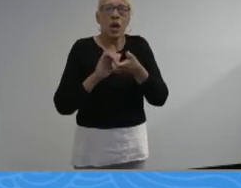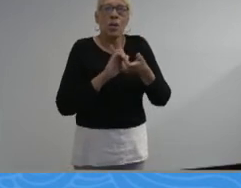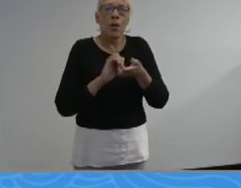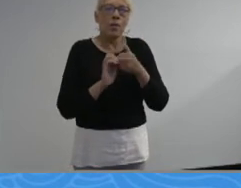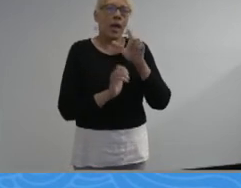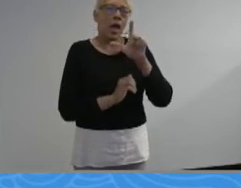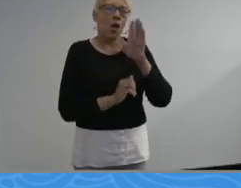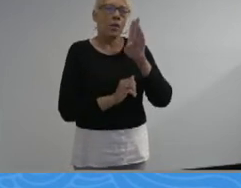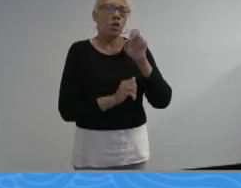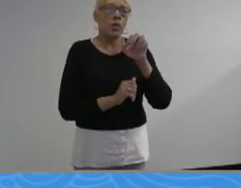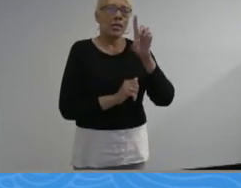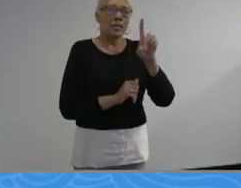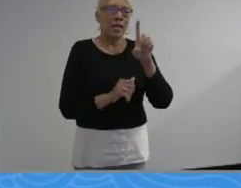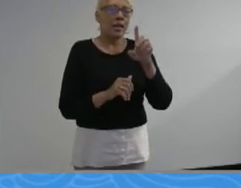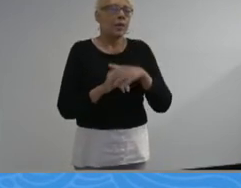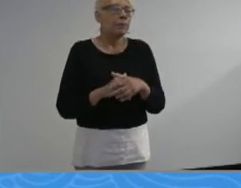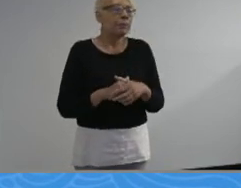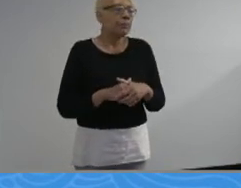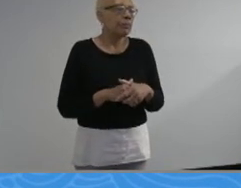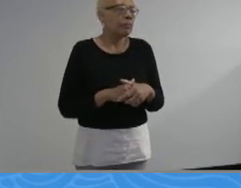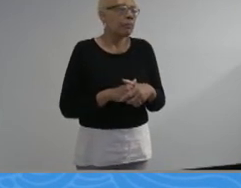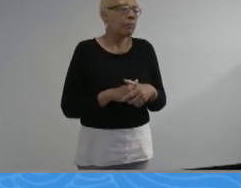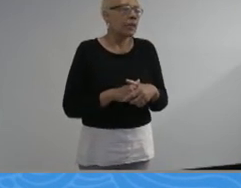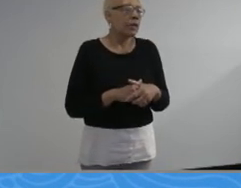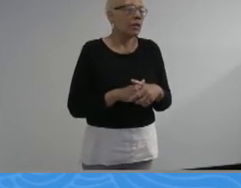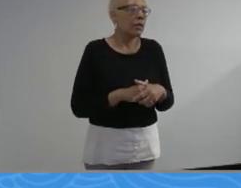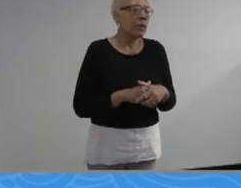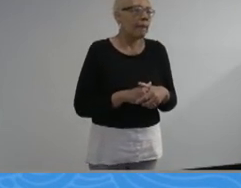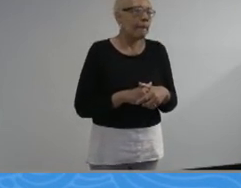LBUSD, Children's Defense Fund California,